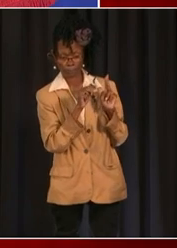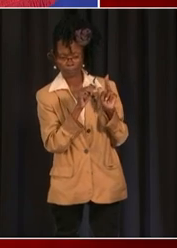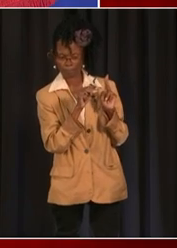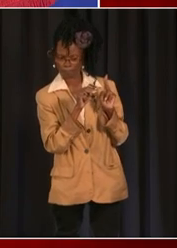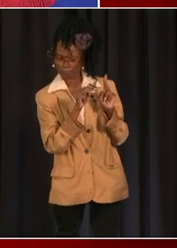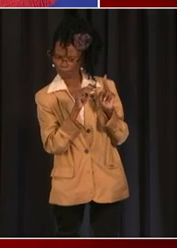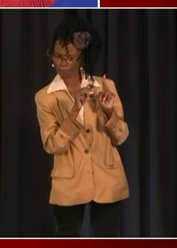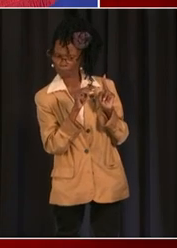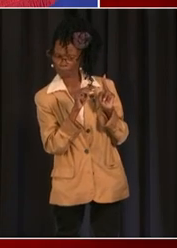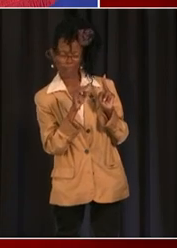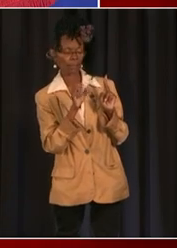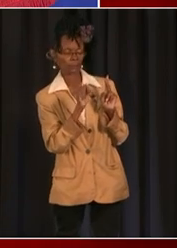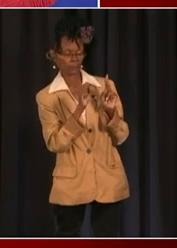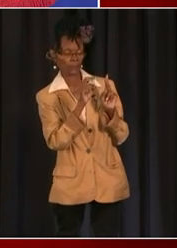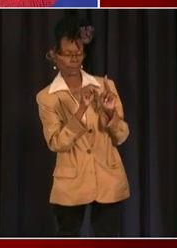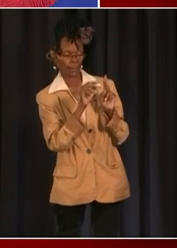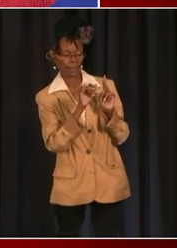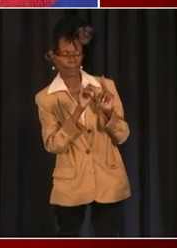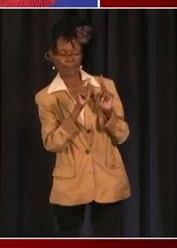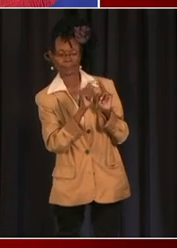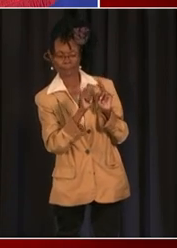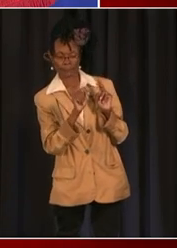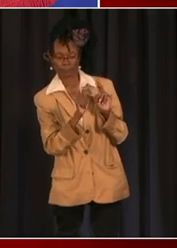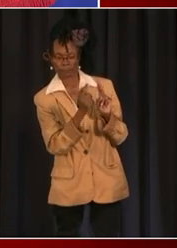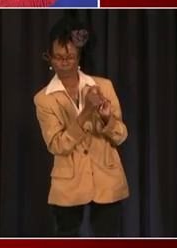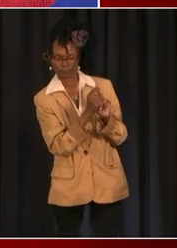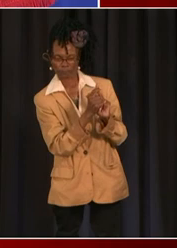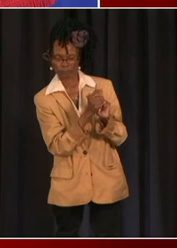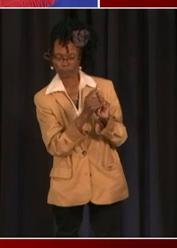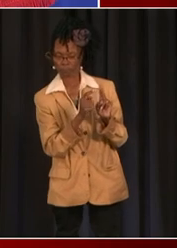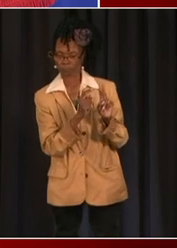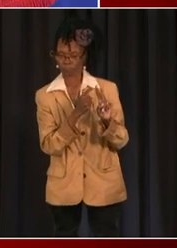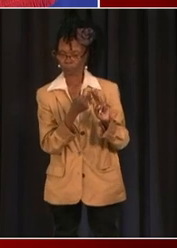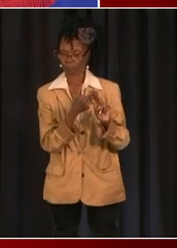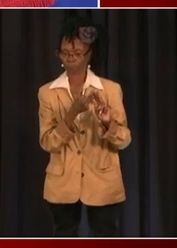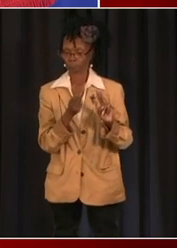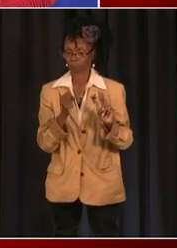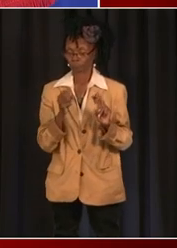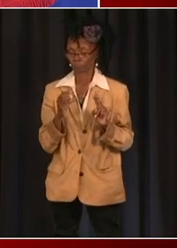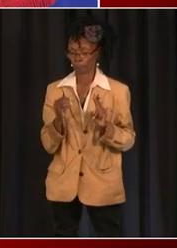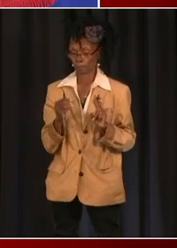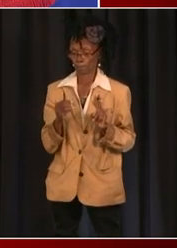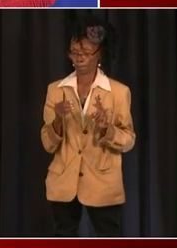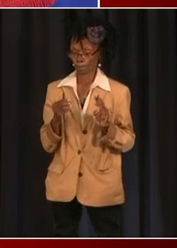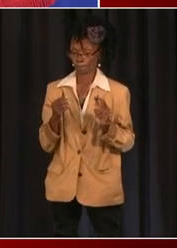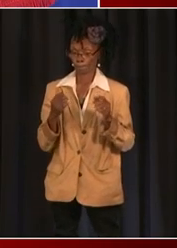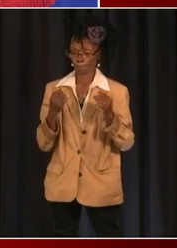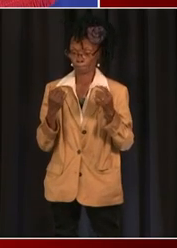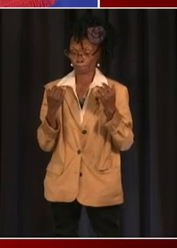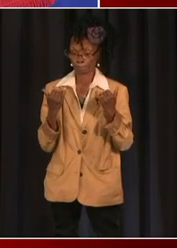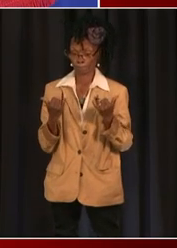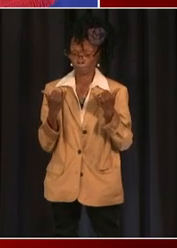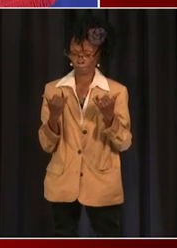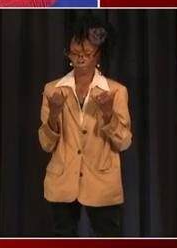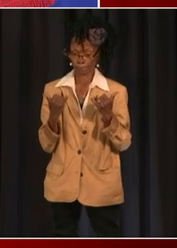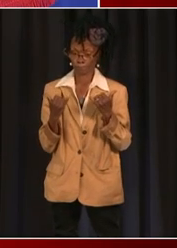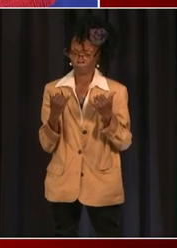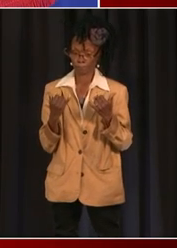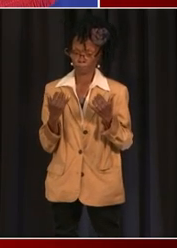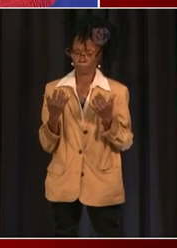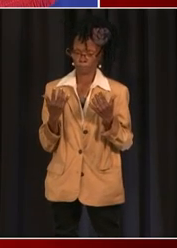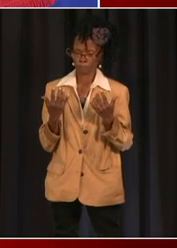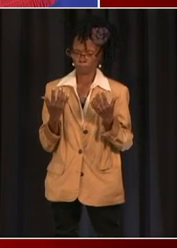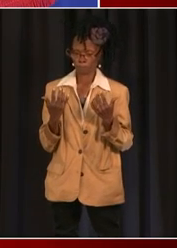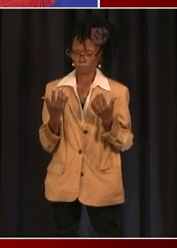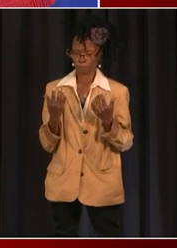from them throughout the presentation and questions. So this is a relatively